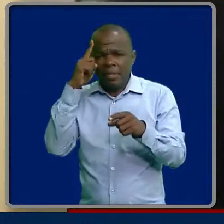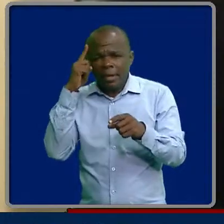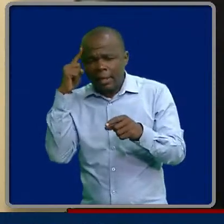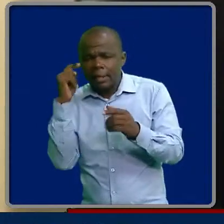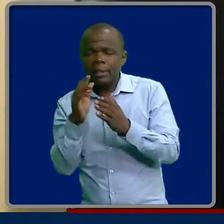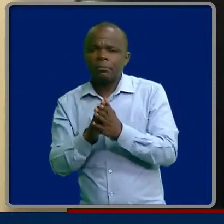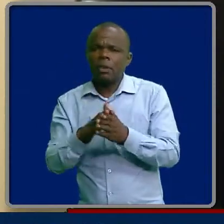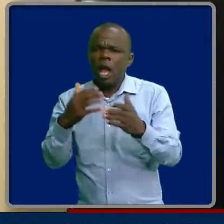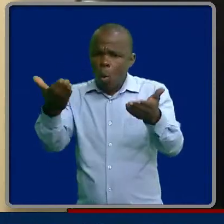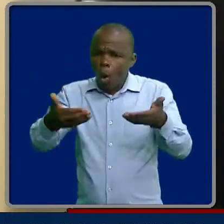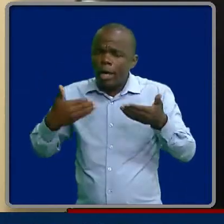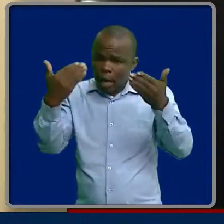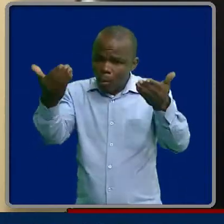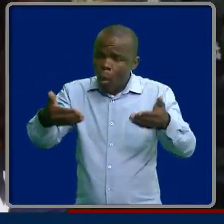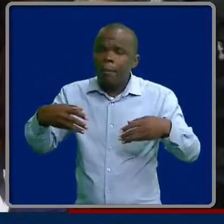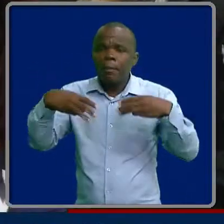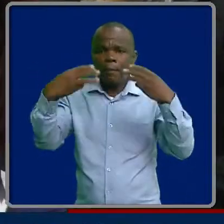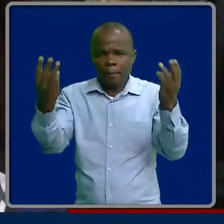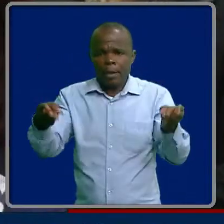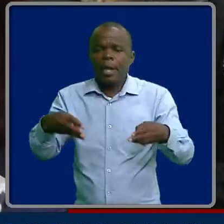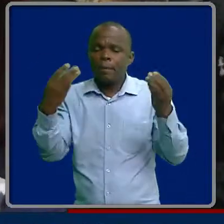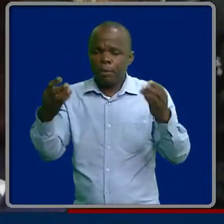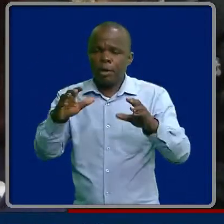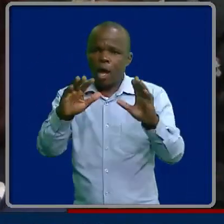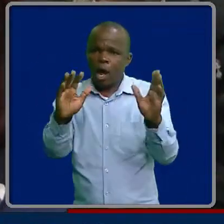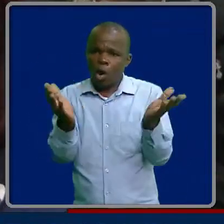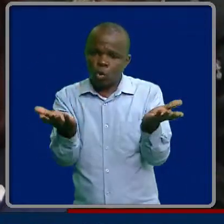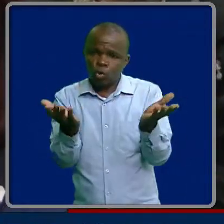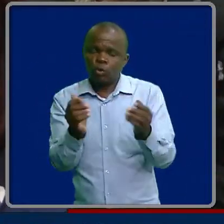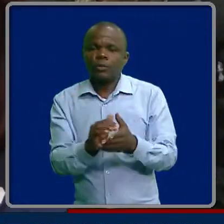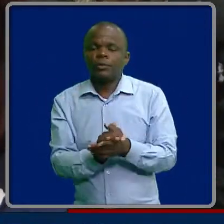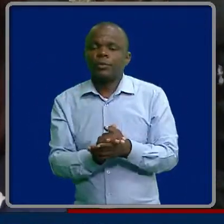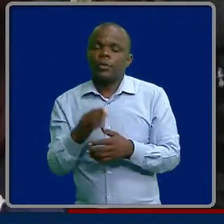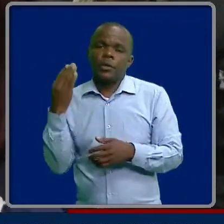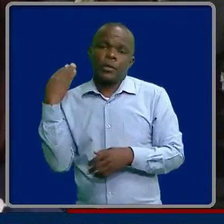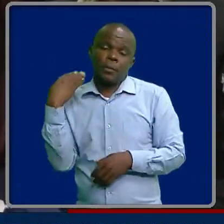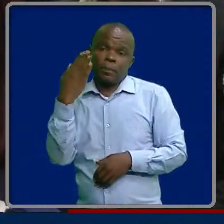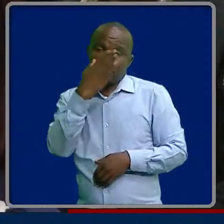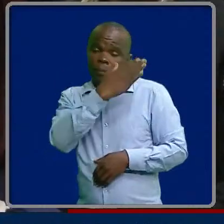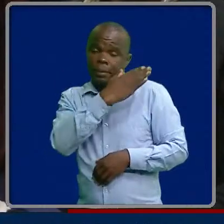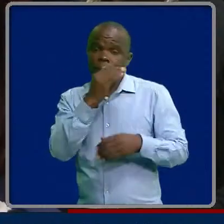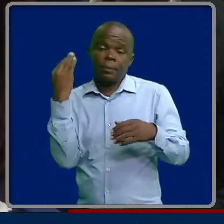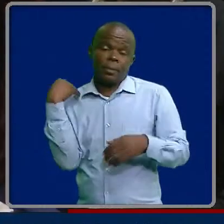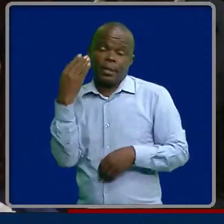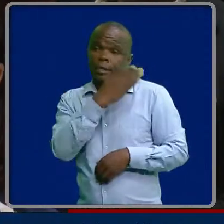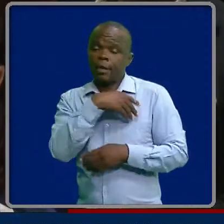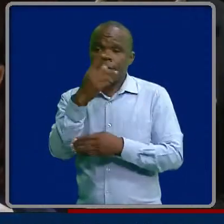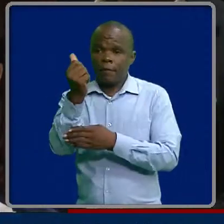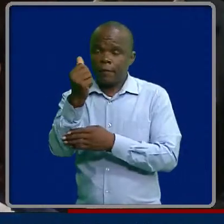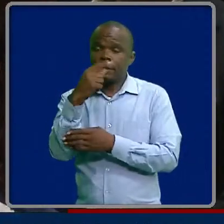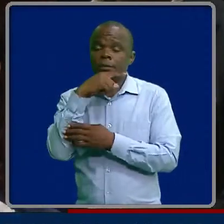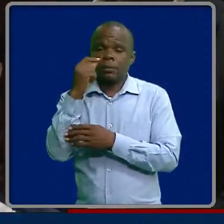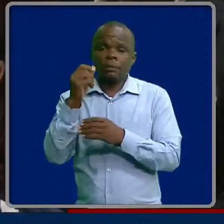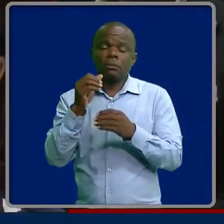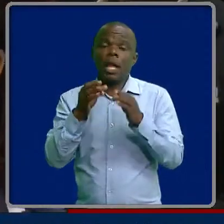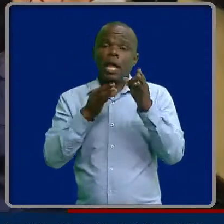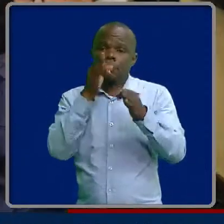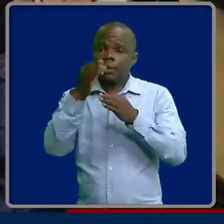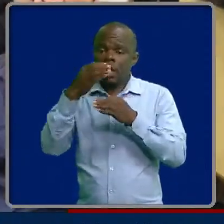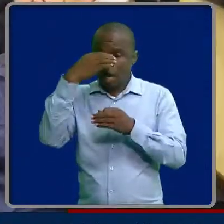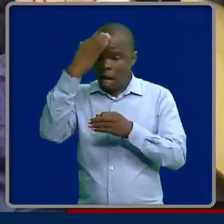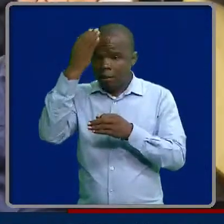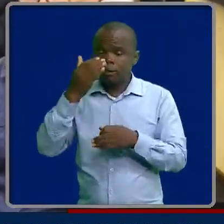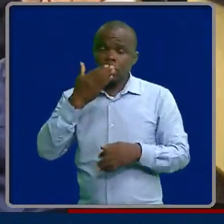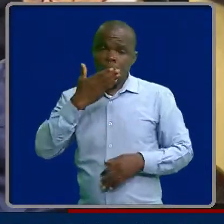they spend. The Minister for Finance, Honorable Neil Rickenbeck, highlighted that as government, they are willing to work hand in hand with